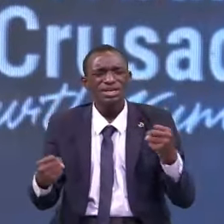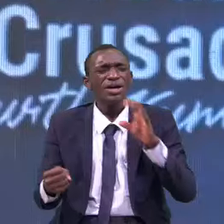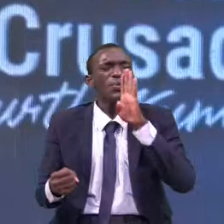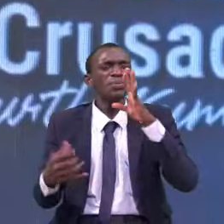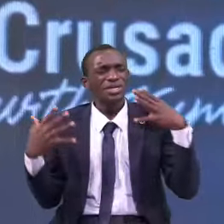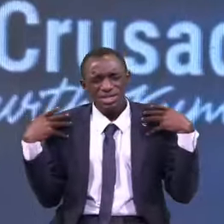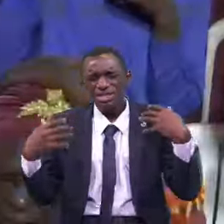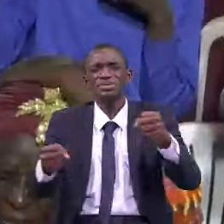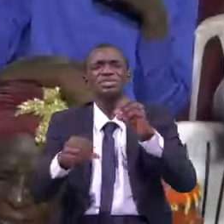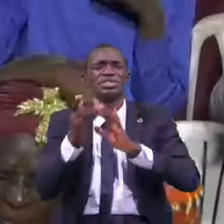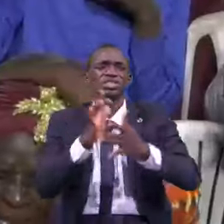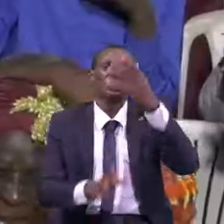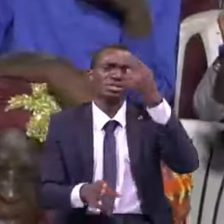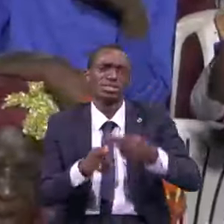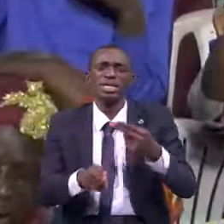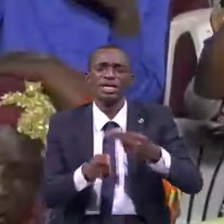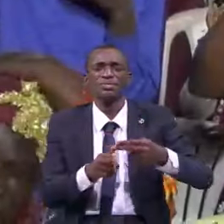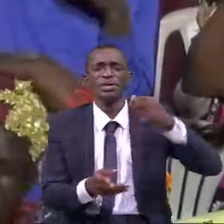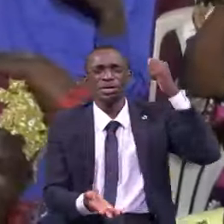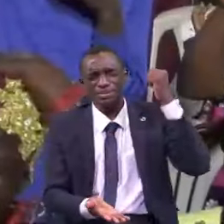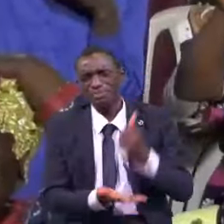in Jesus' name.